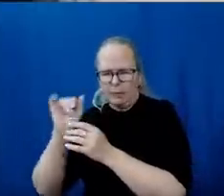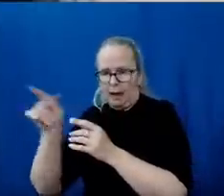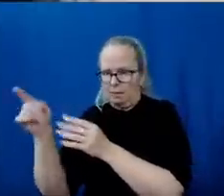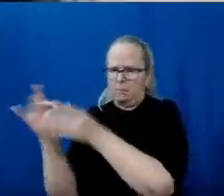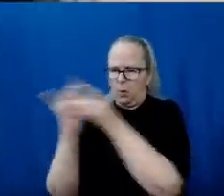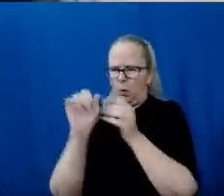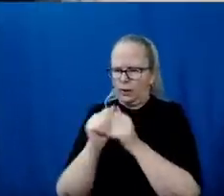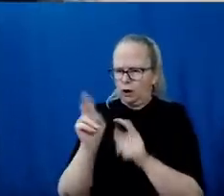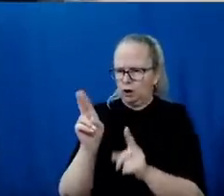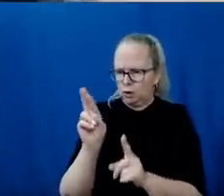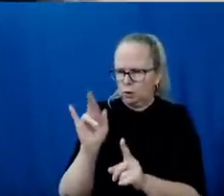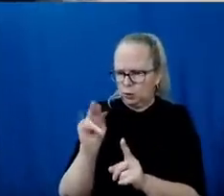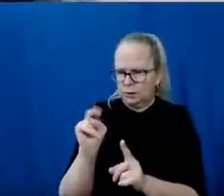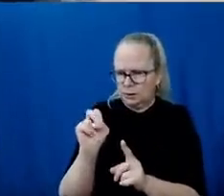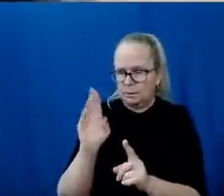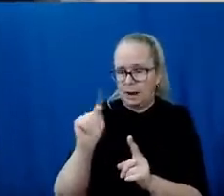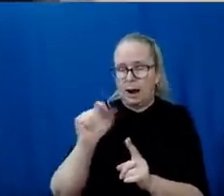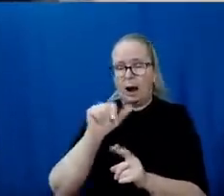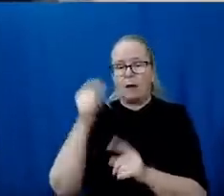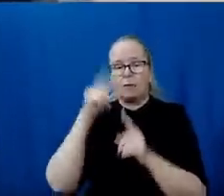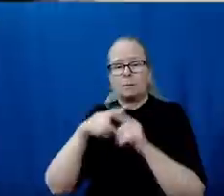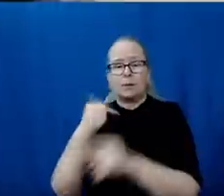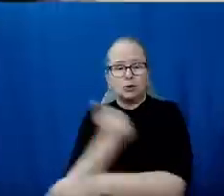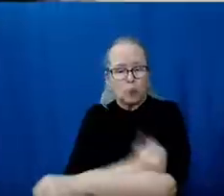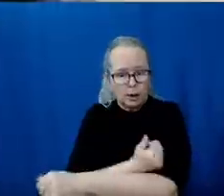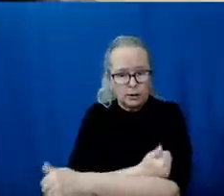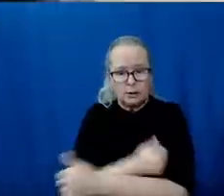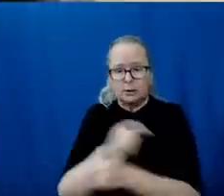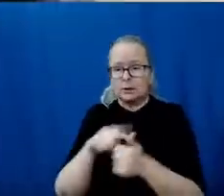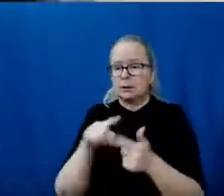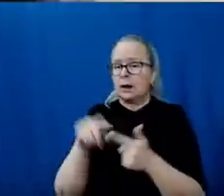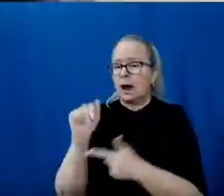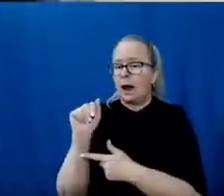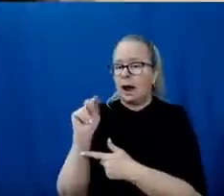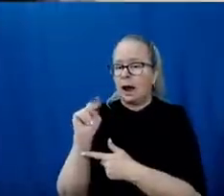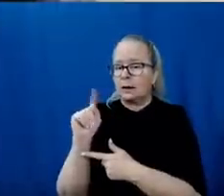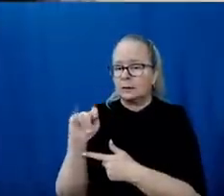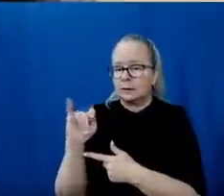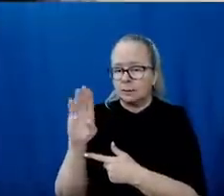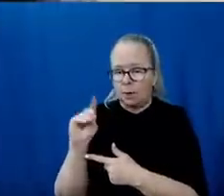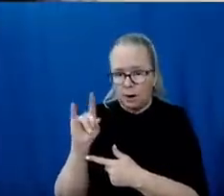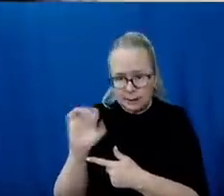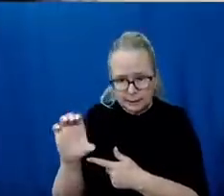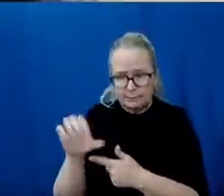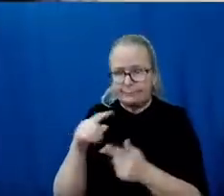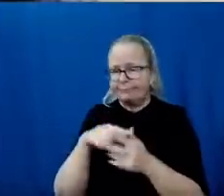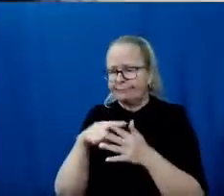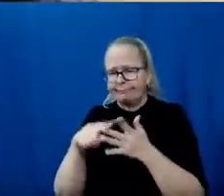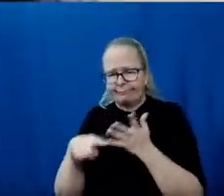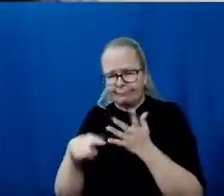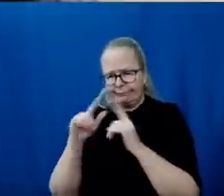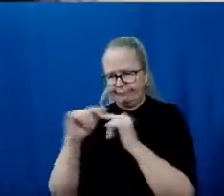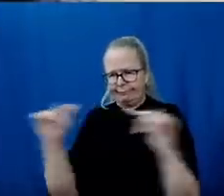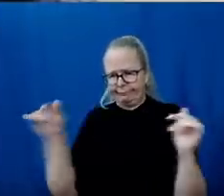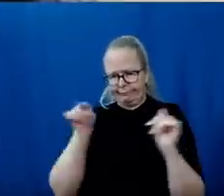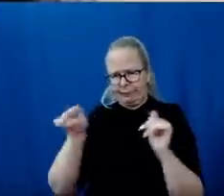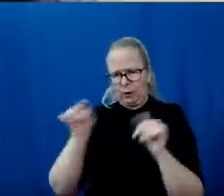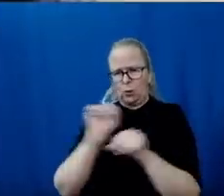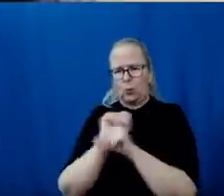our classical drugs or substances of misuse, but antibiotic use, all kinds of other things. What we do